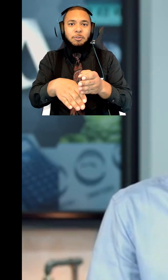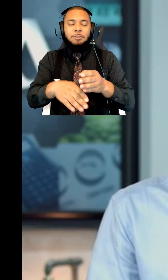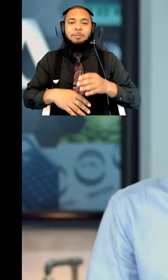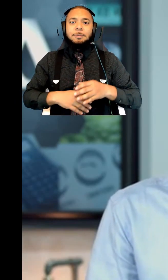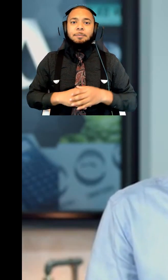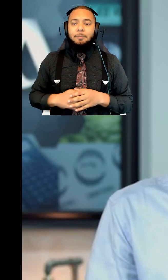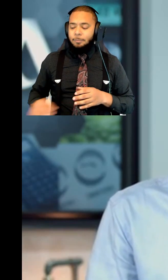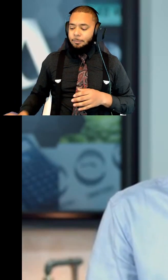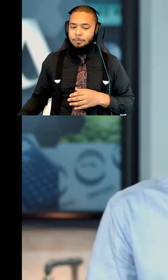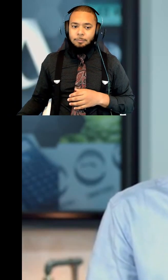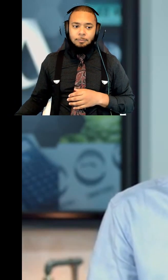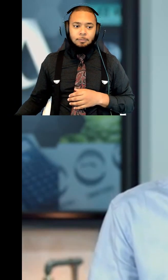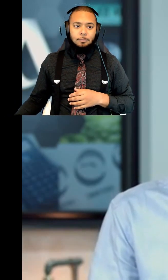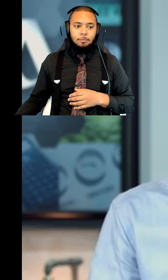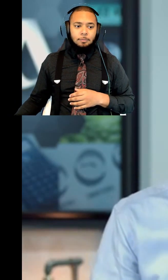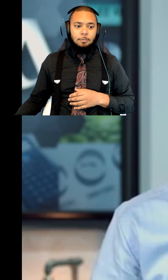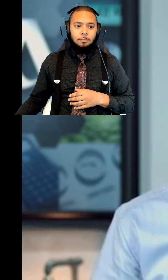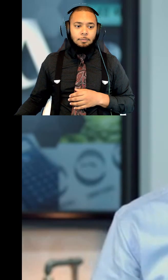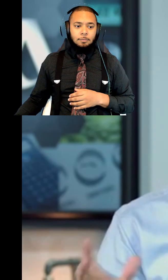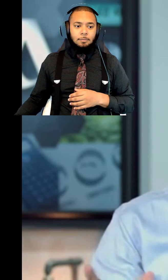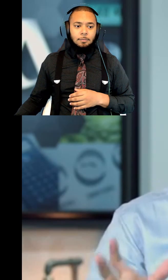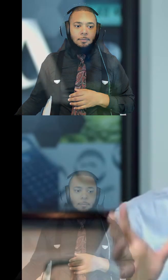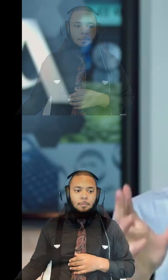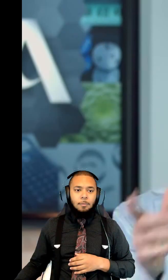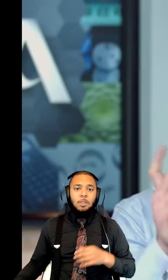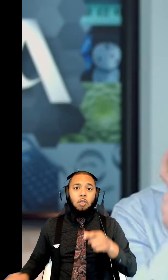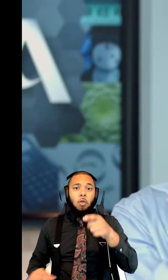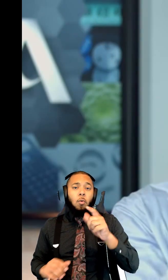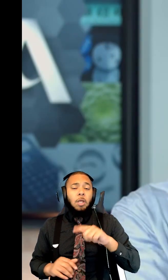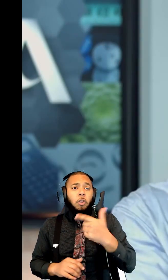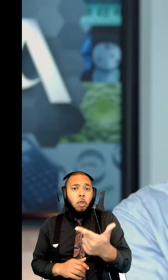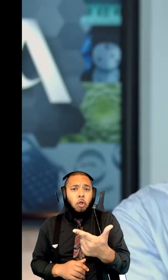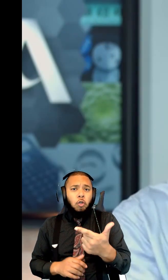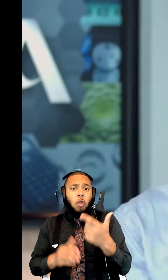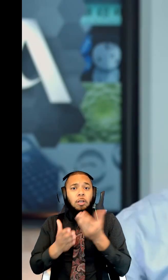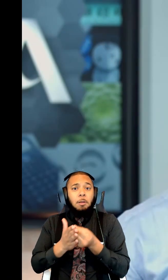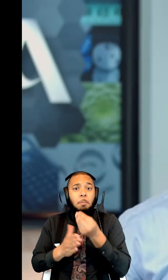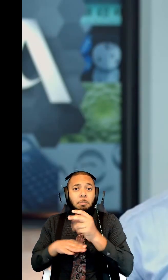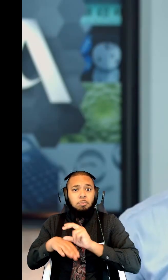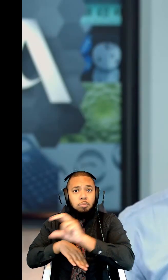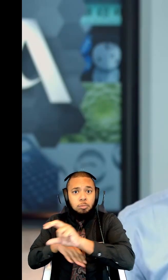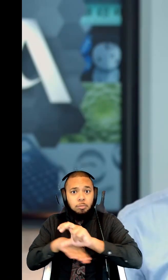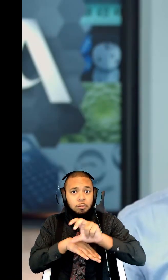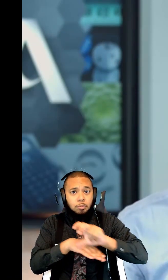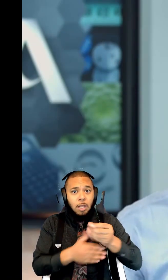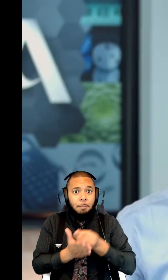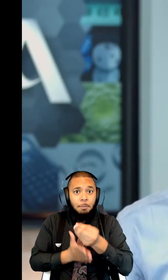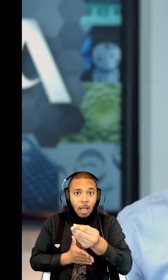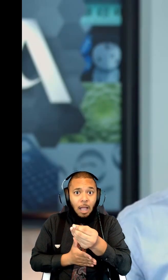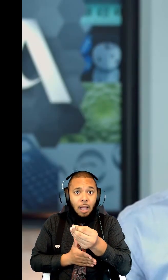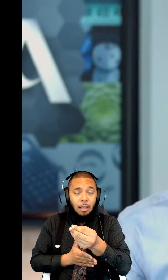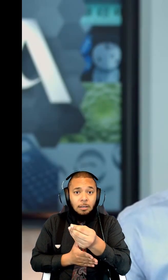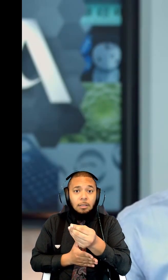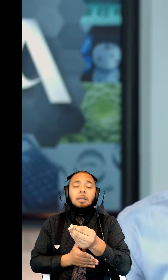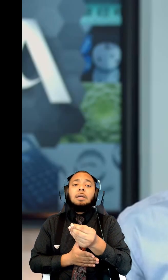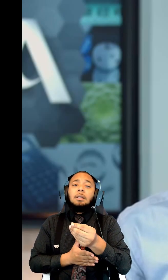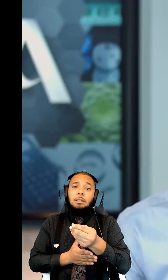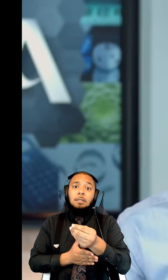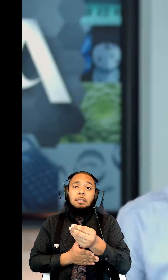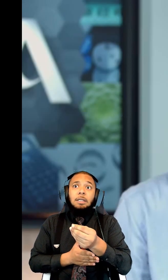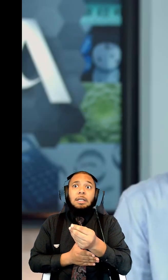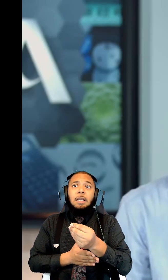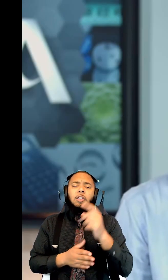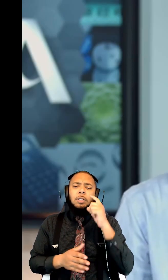So when you're thinking about buying stock, make sure you look, does the company offer a dividend? Because some companies